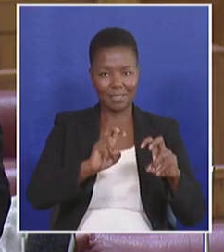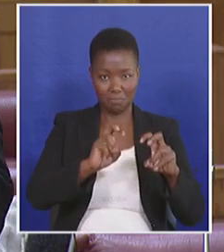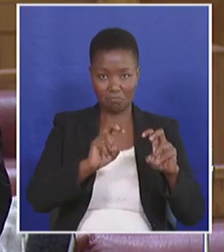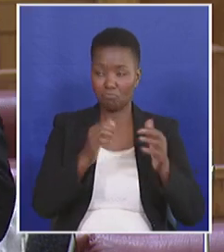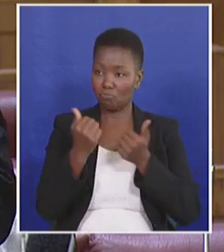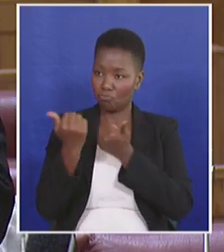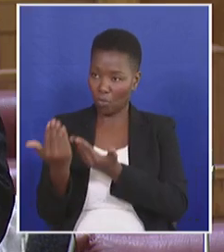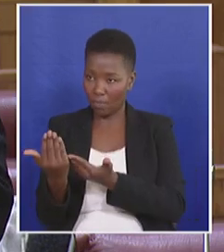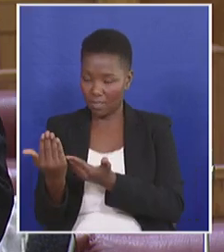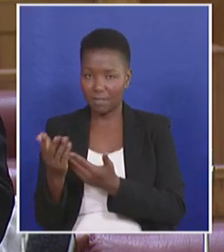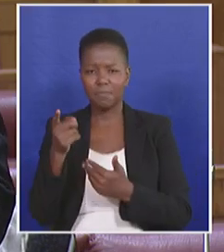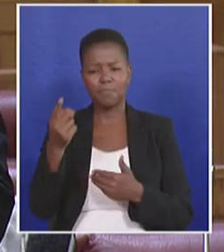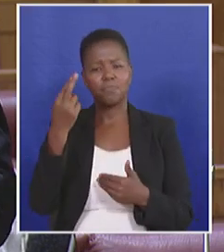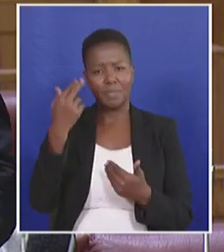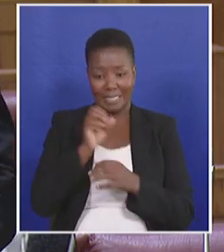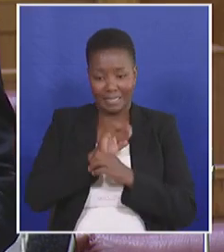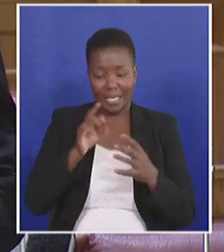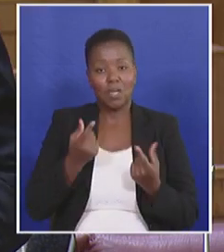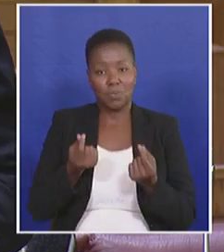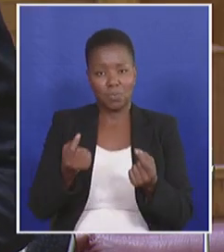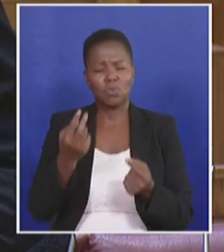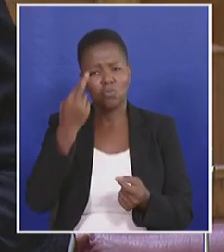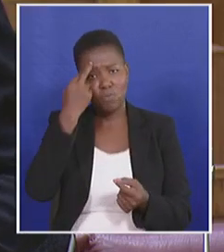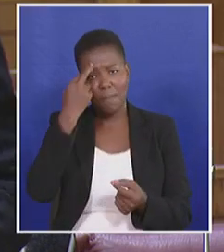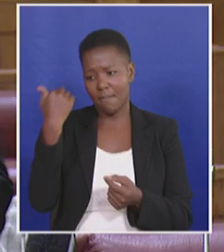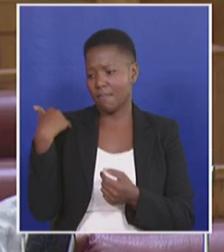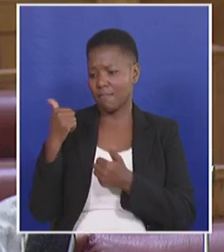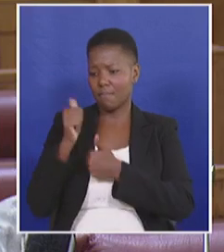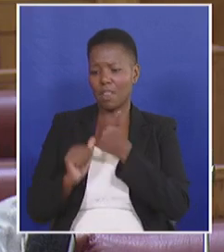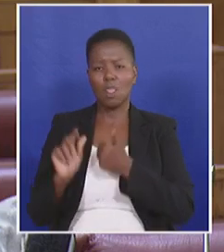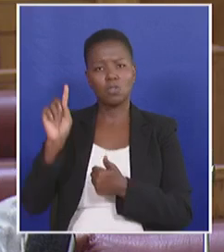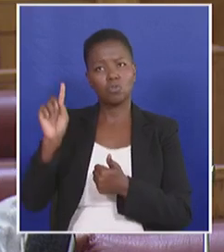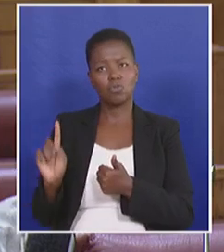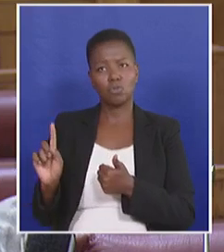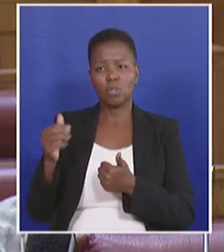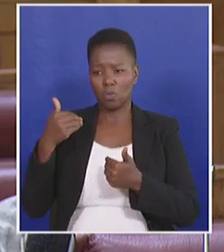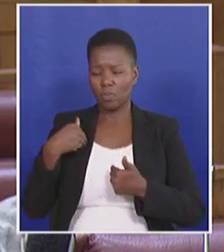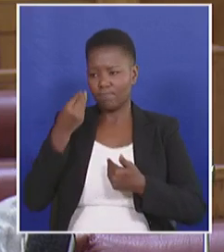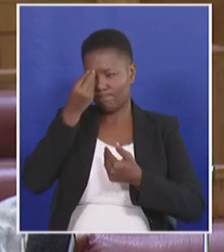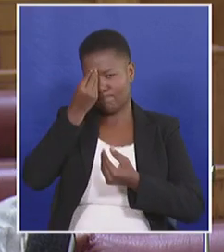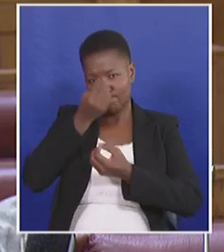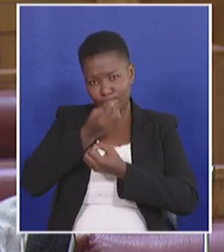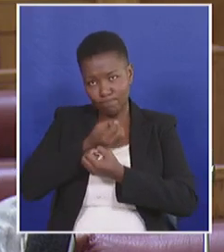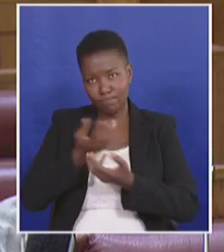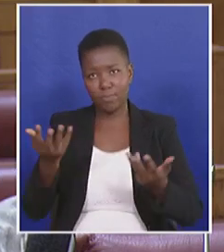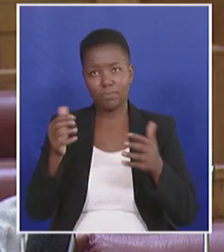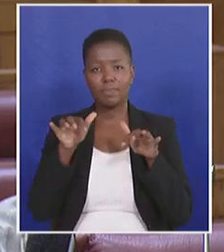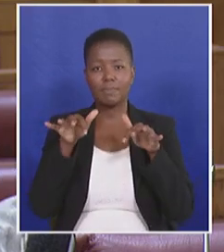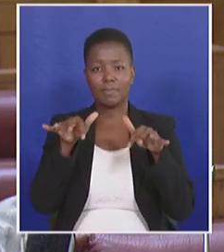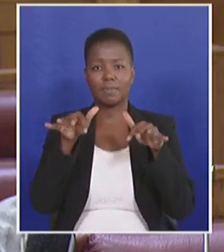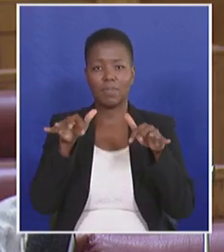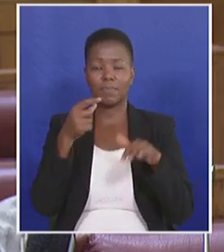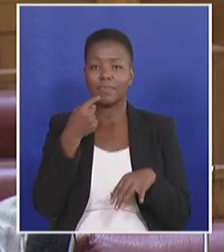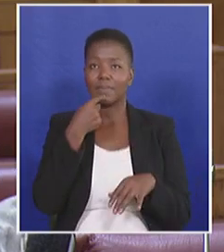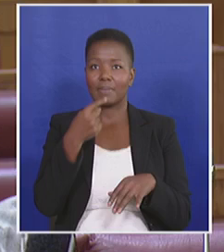You will recall, honourable members, that in the beginning of this year, we made a public announcement to the effect that we